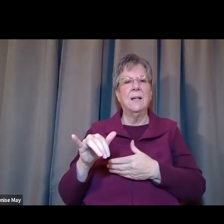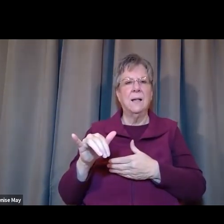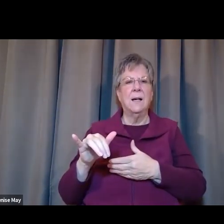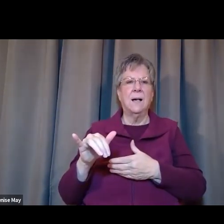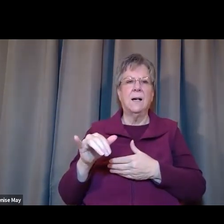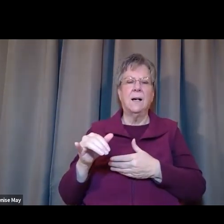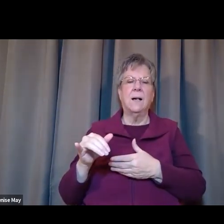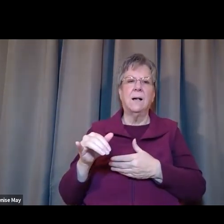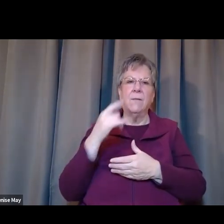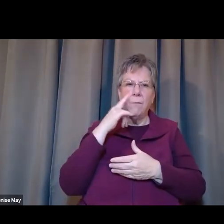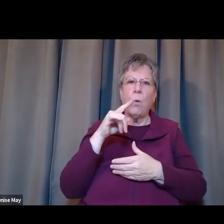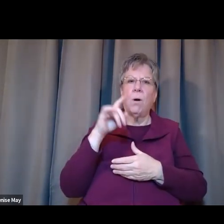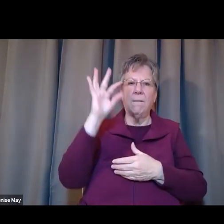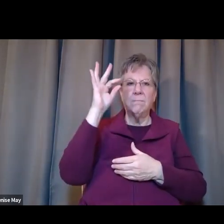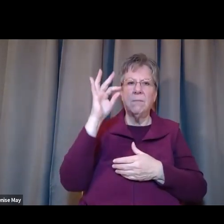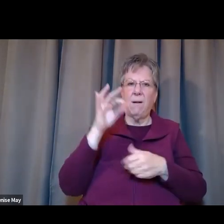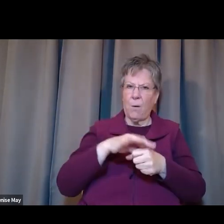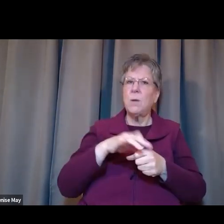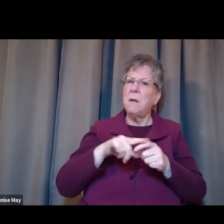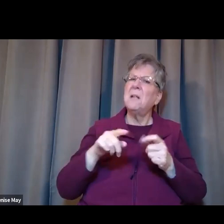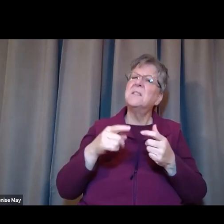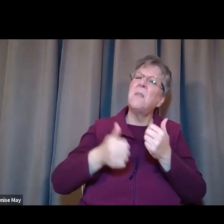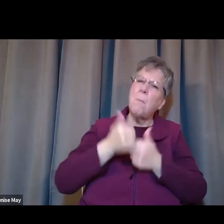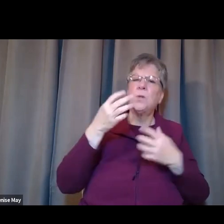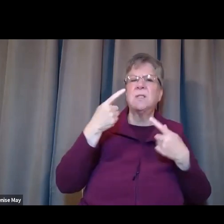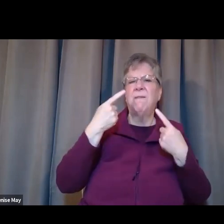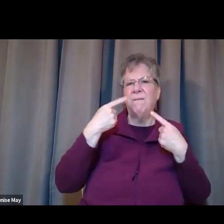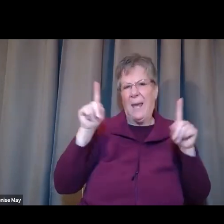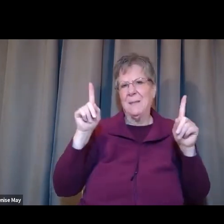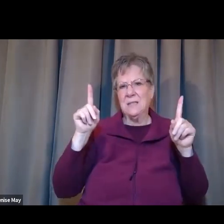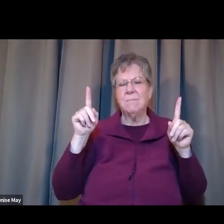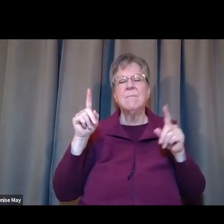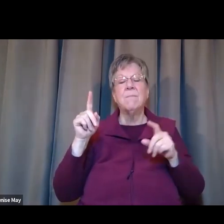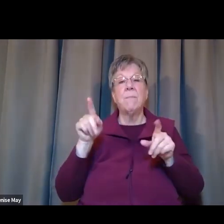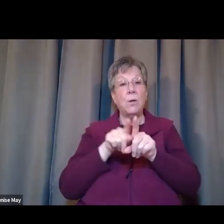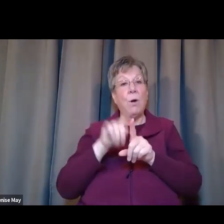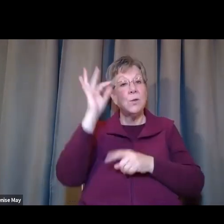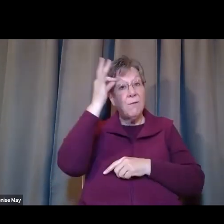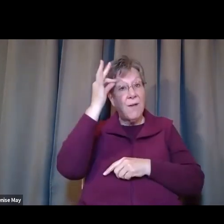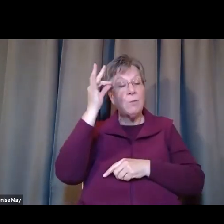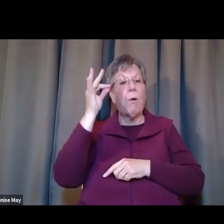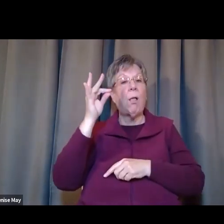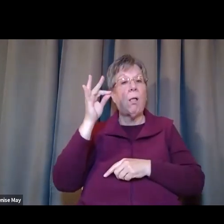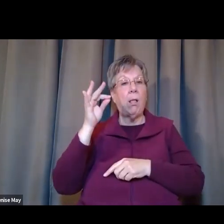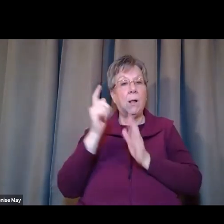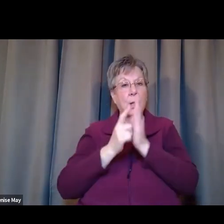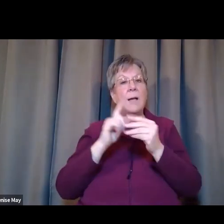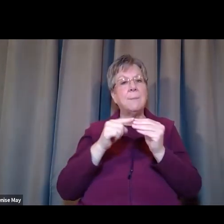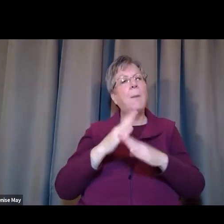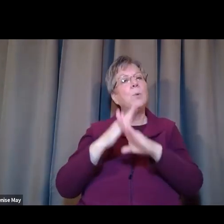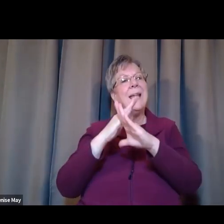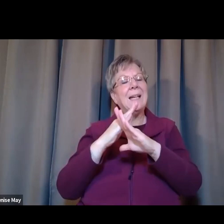but it is certainly the most famous and the most relevant today. You also have federal statutes protecting the elderly